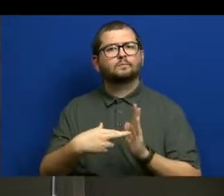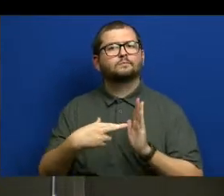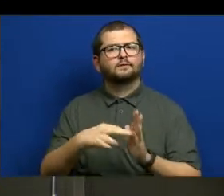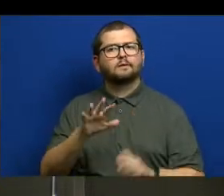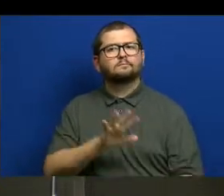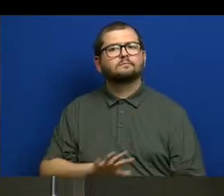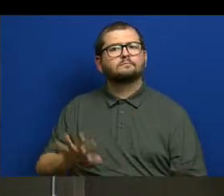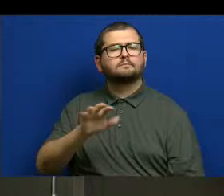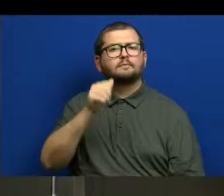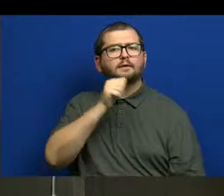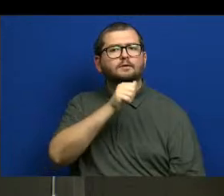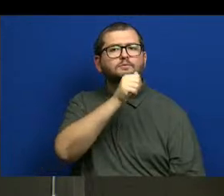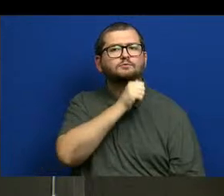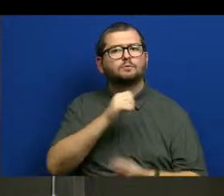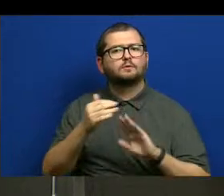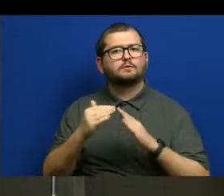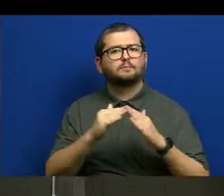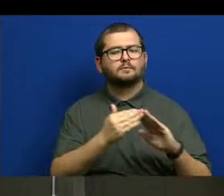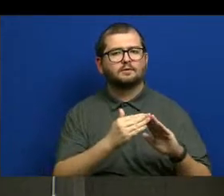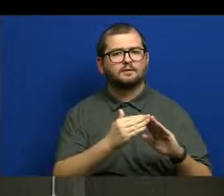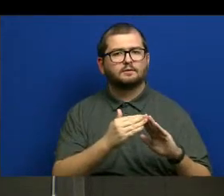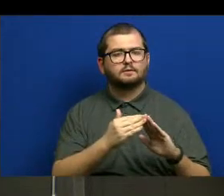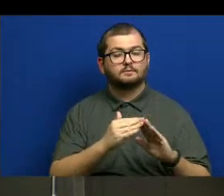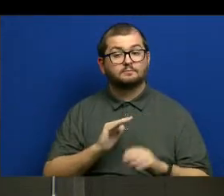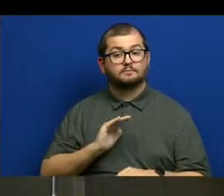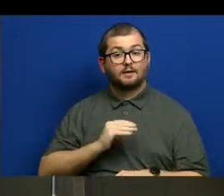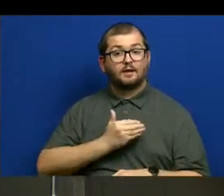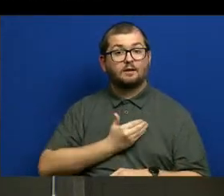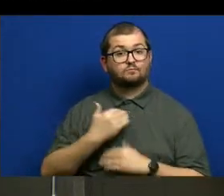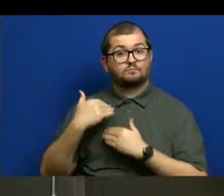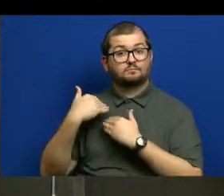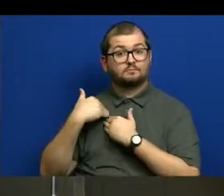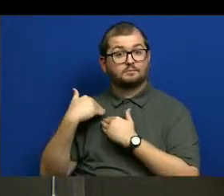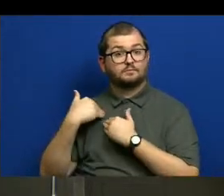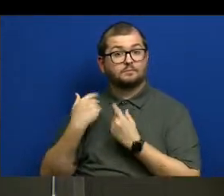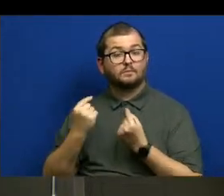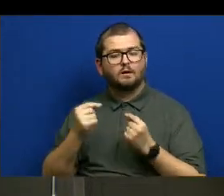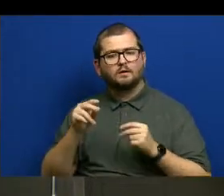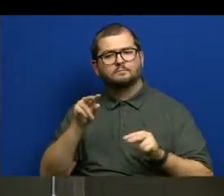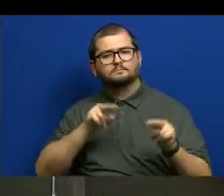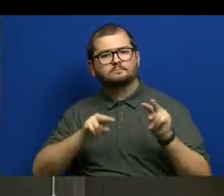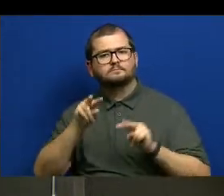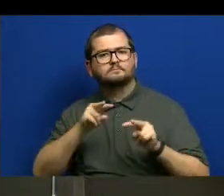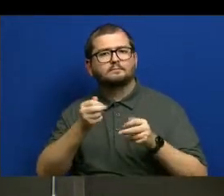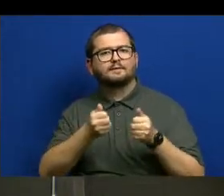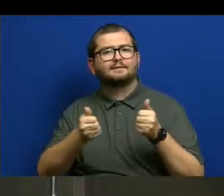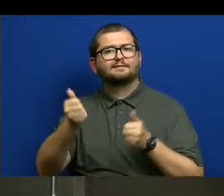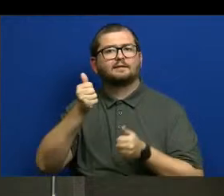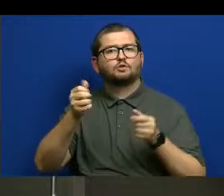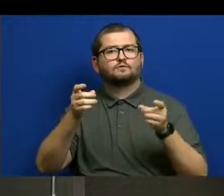state, and you have the responsibility of overseeing the executive director,